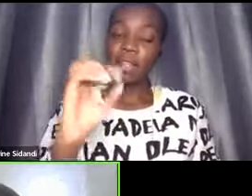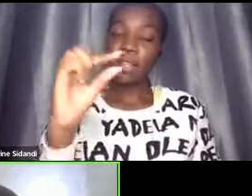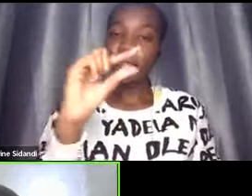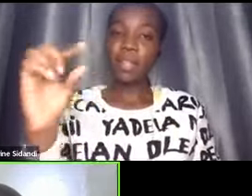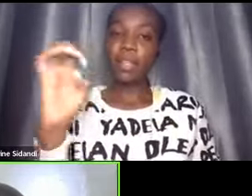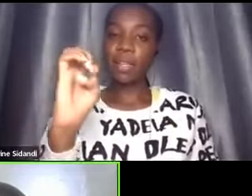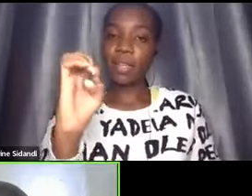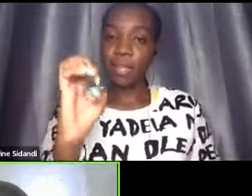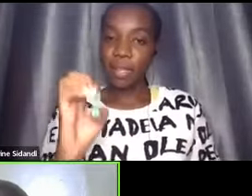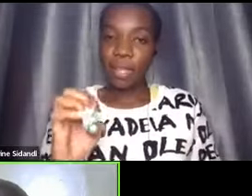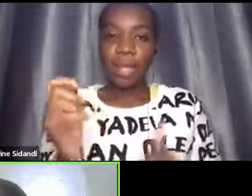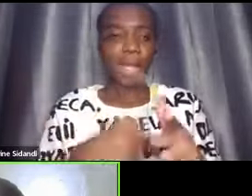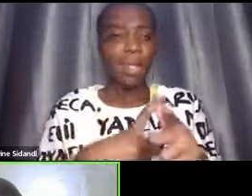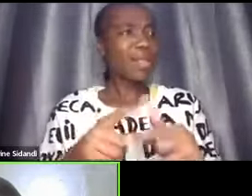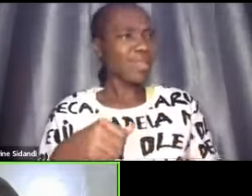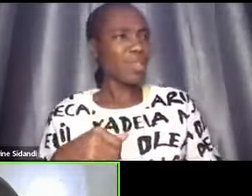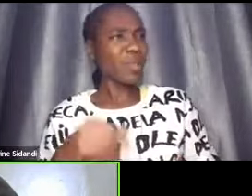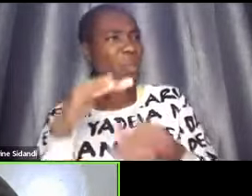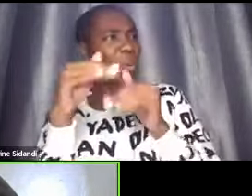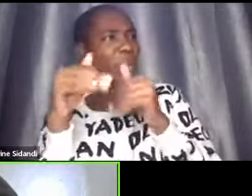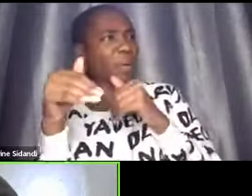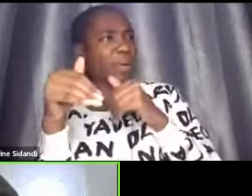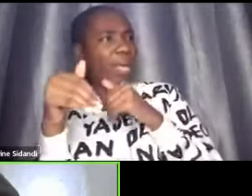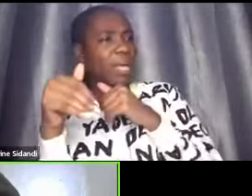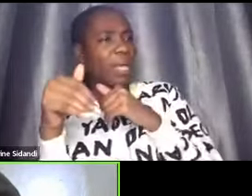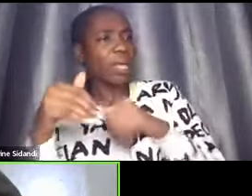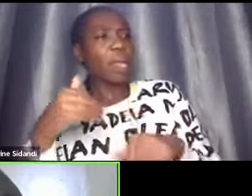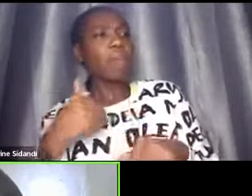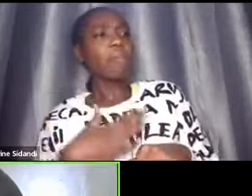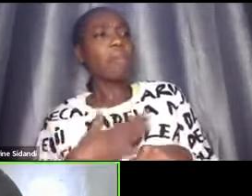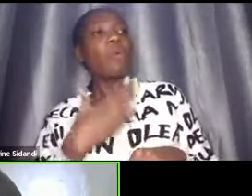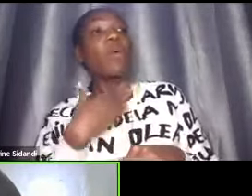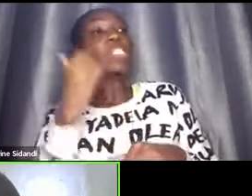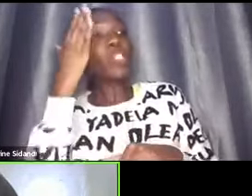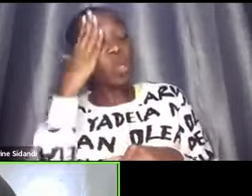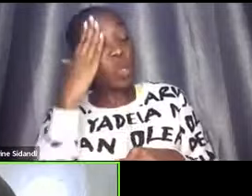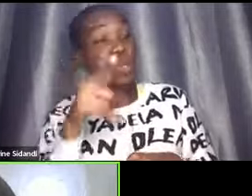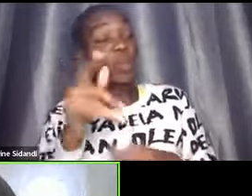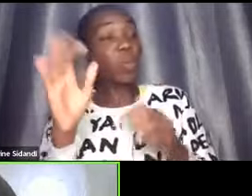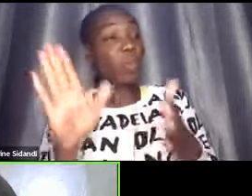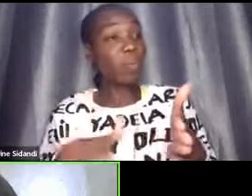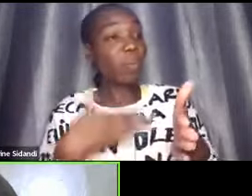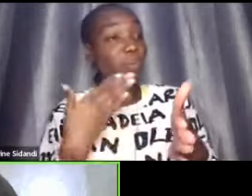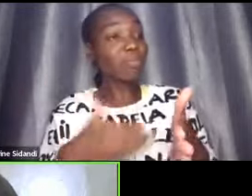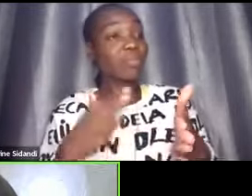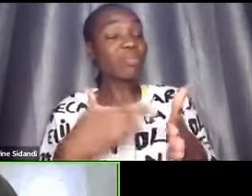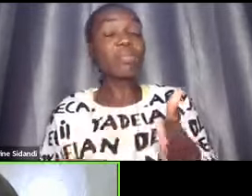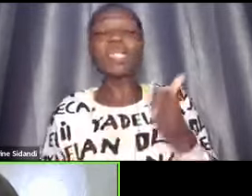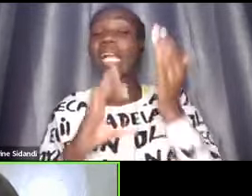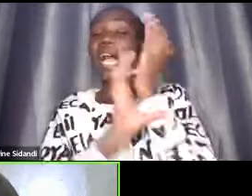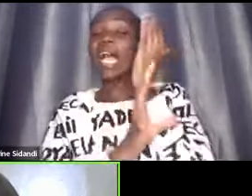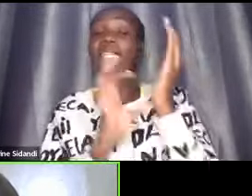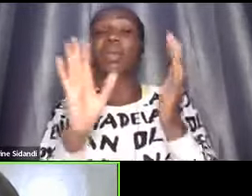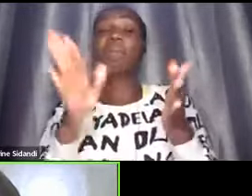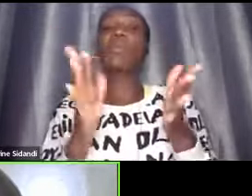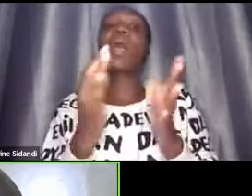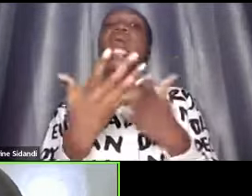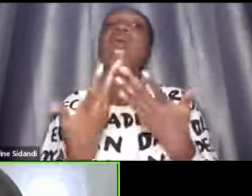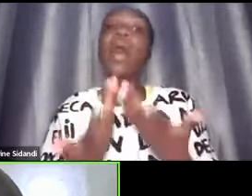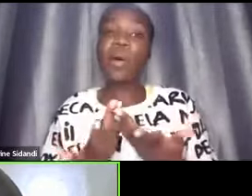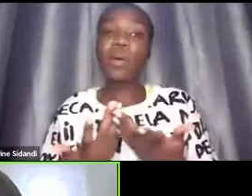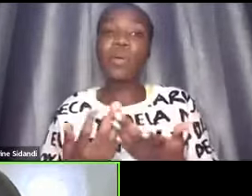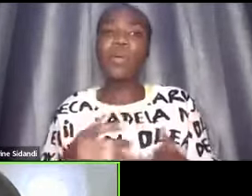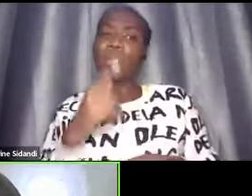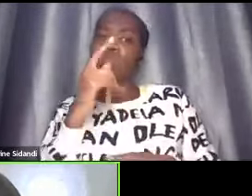said, hold on. I'd like to know how you play country music. You know, I'm old school. Please bear with me. How do you